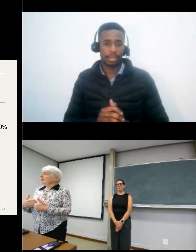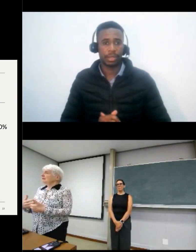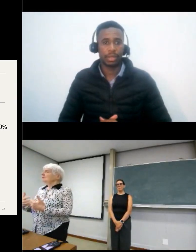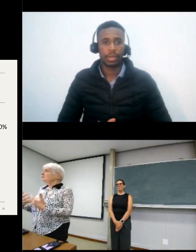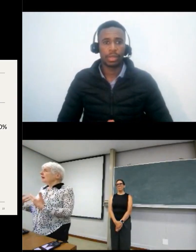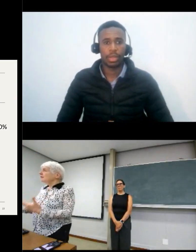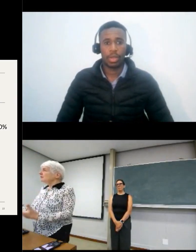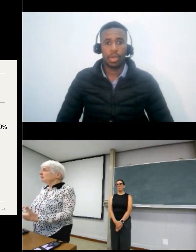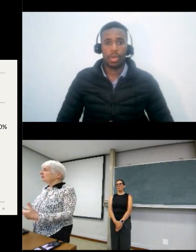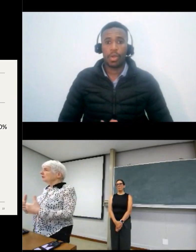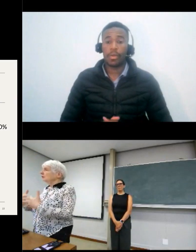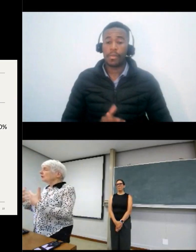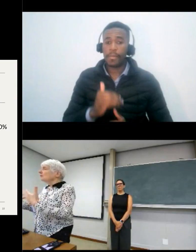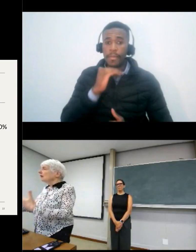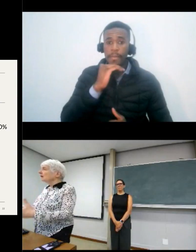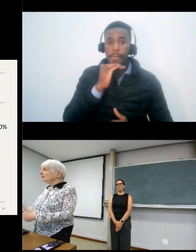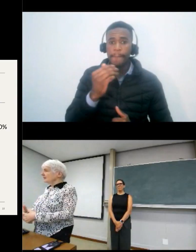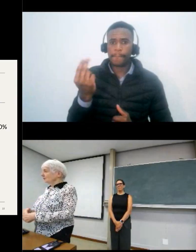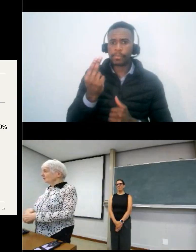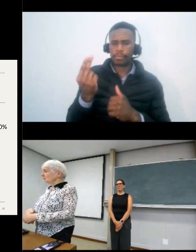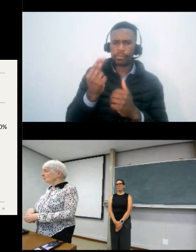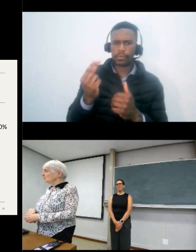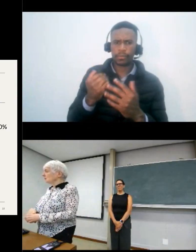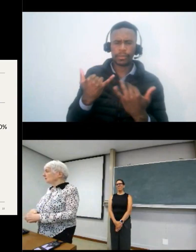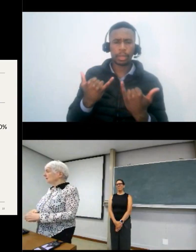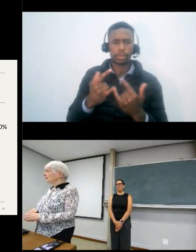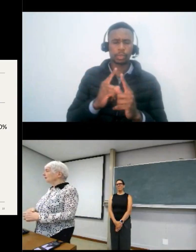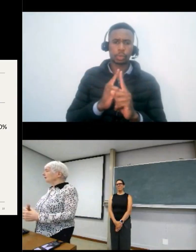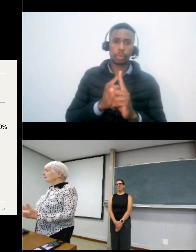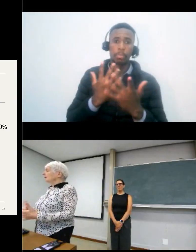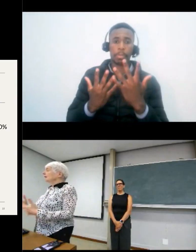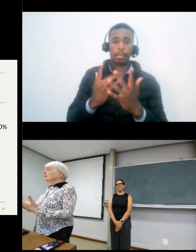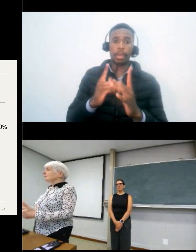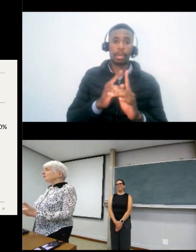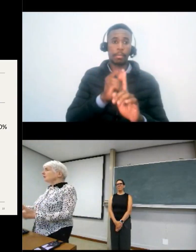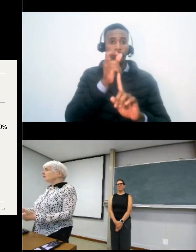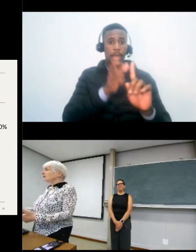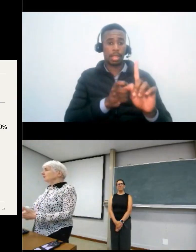To communicate an imperative when you're commanding someone to do something,